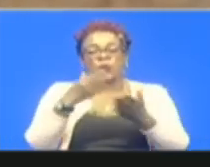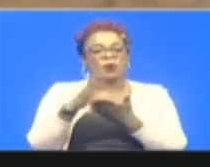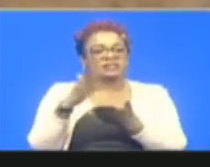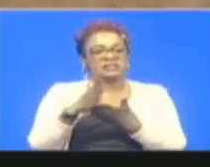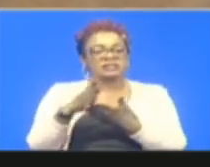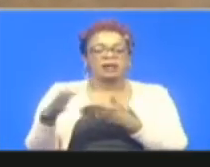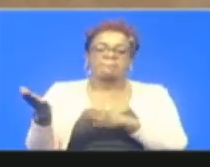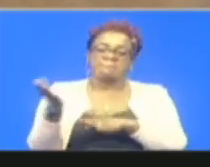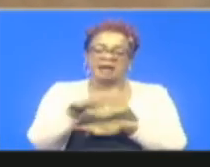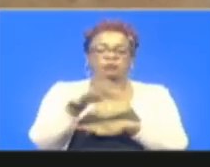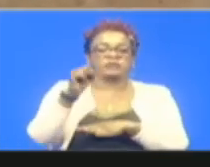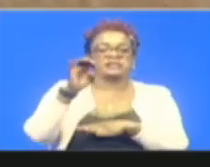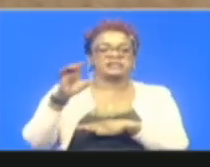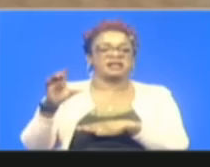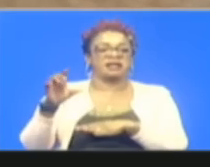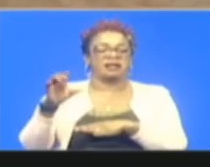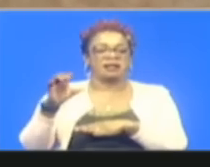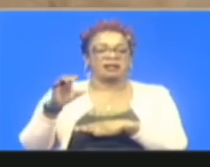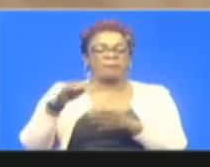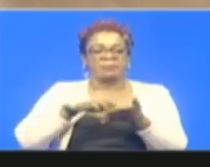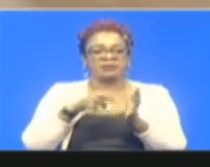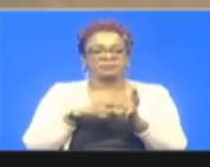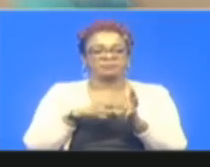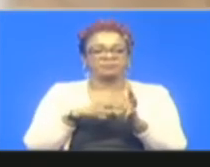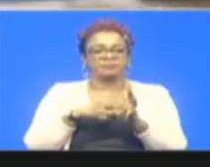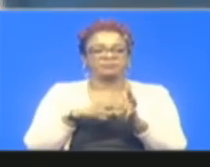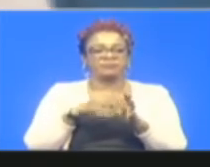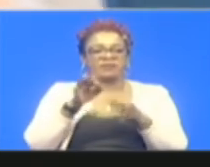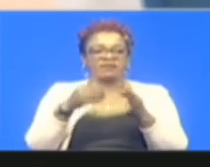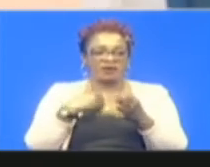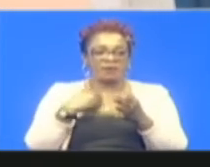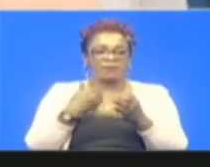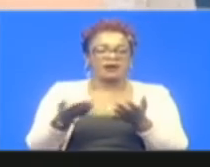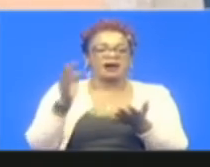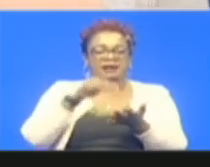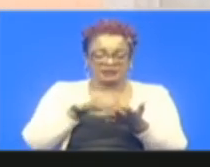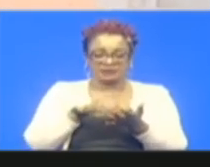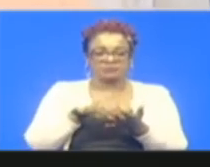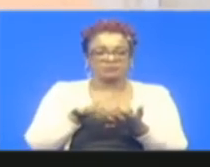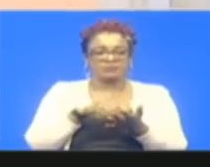inaenda baharini. Inakuwa kama recycle. Halafu inakuja tena kwenye kisima.